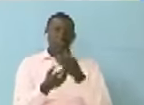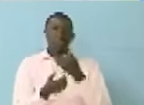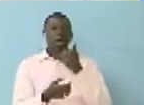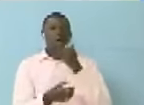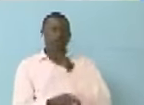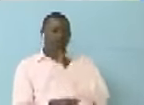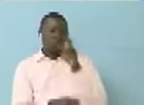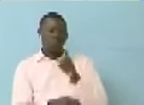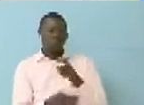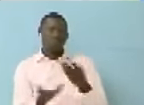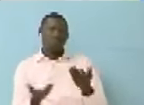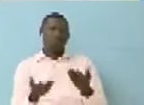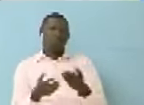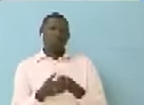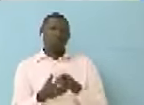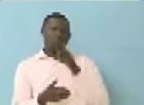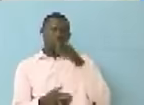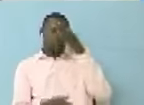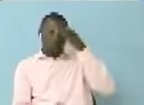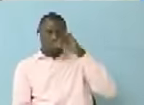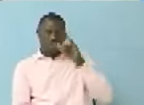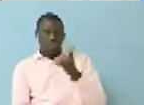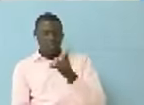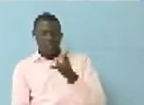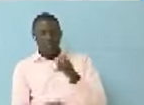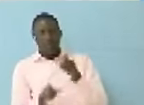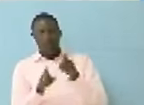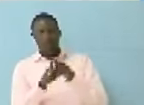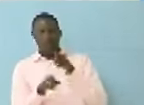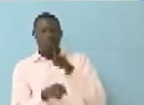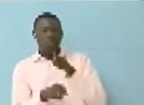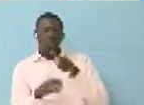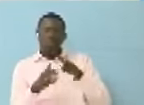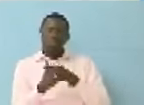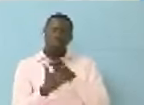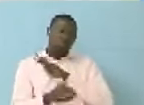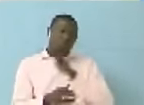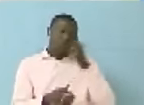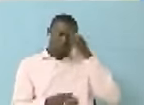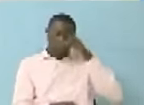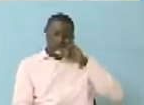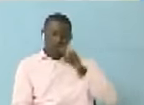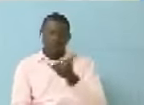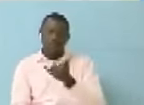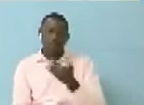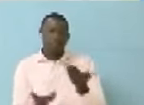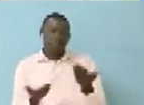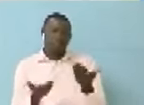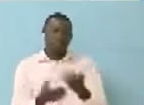kamen. Do you agree with that or do you disagree? Sonta wala la foi man songala.